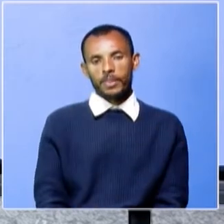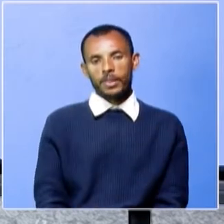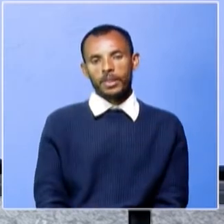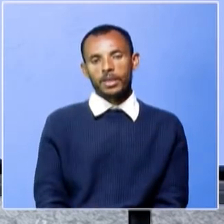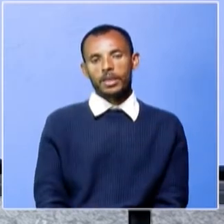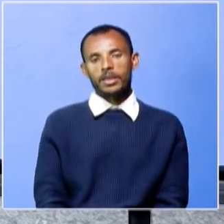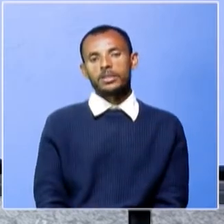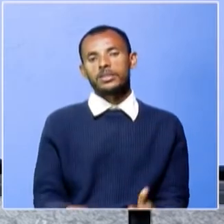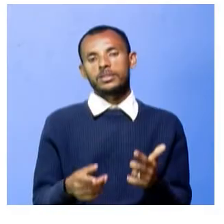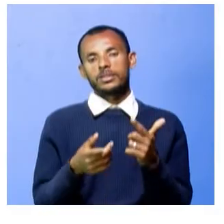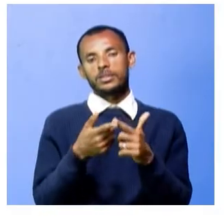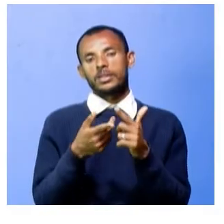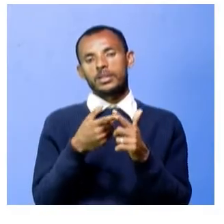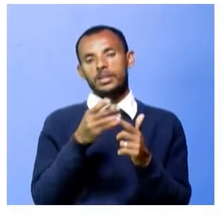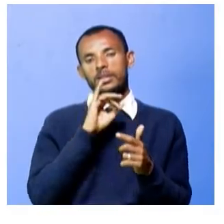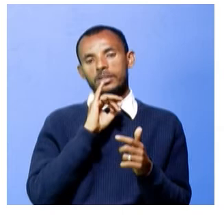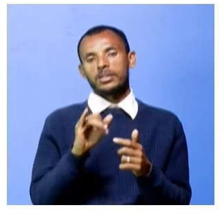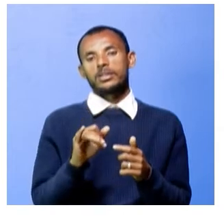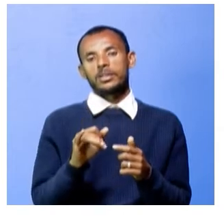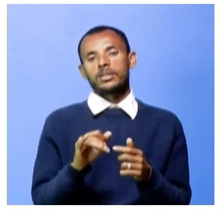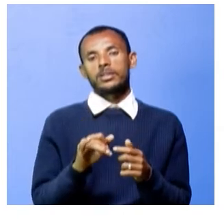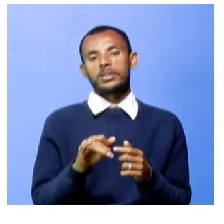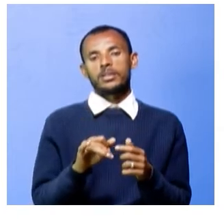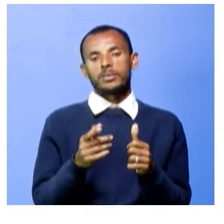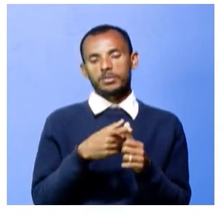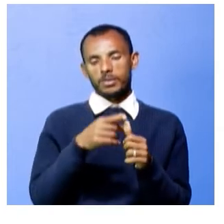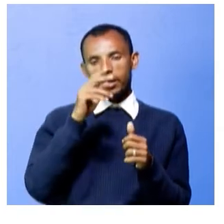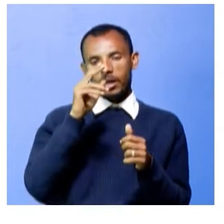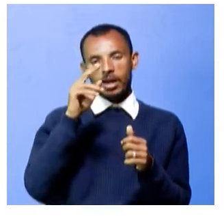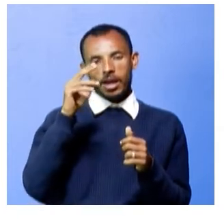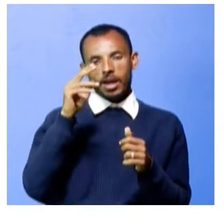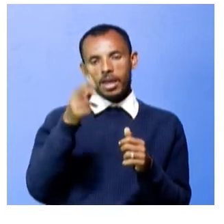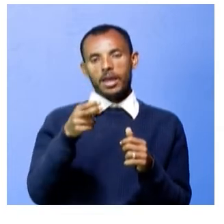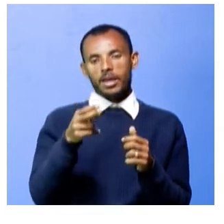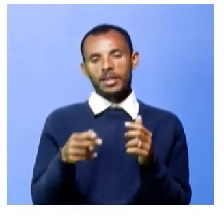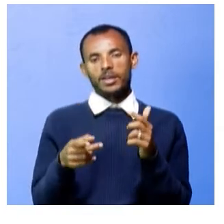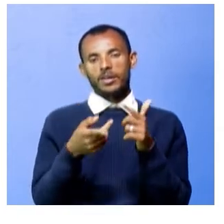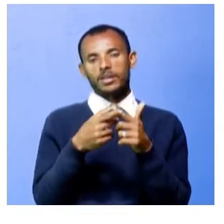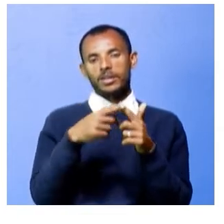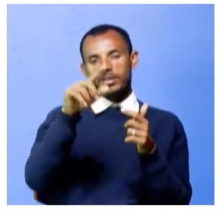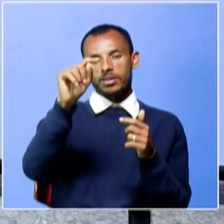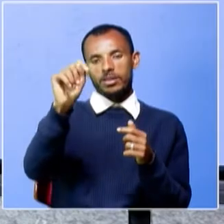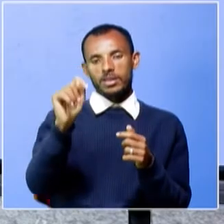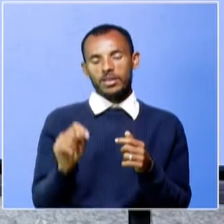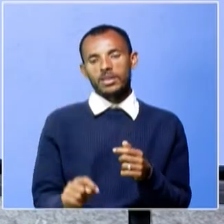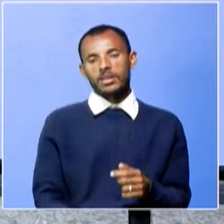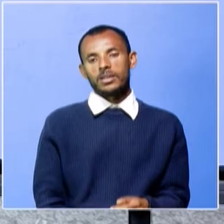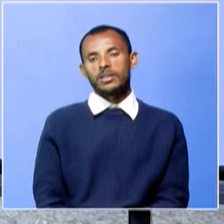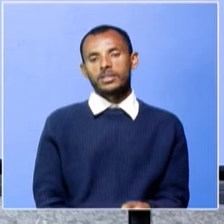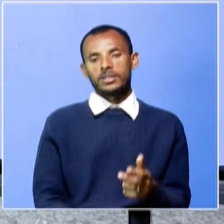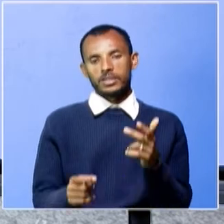Well, the third possibility can be, the first can be head, the next can be tail. This is the third